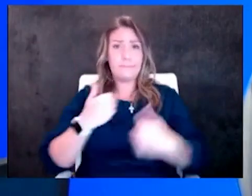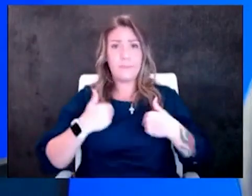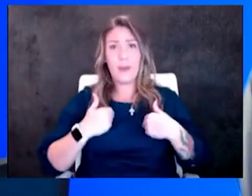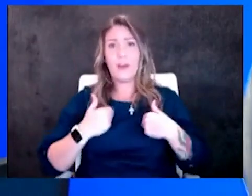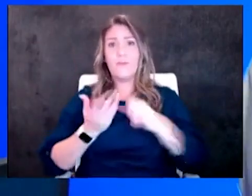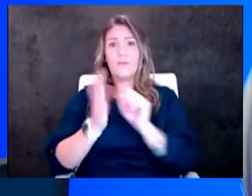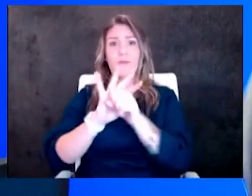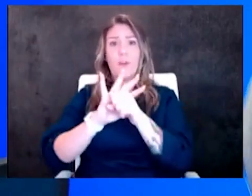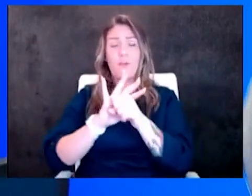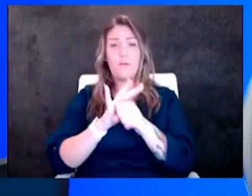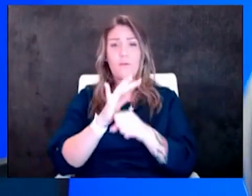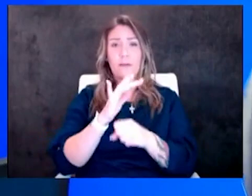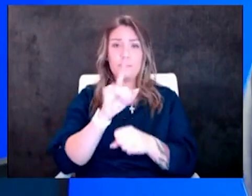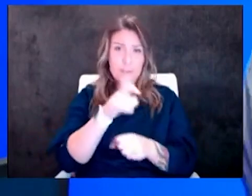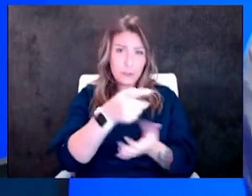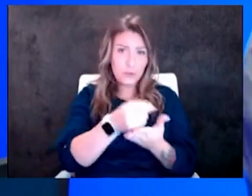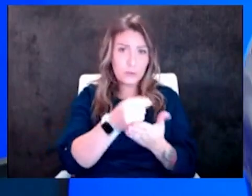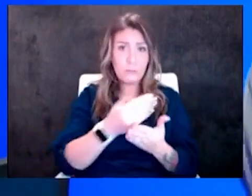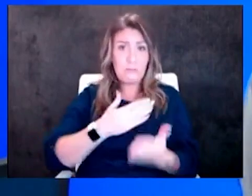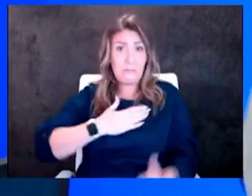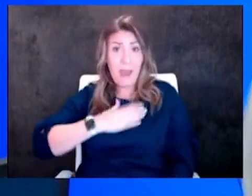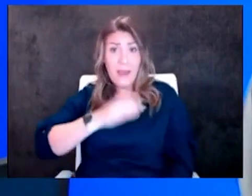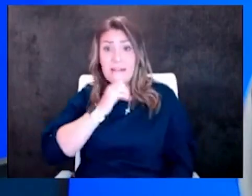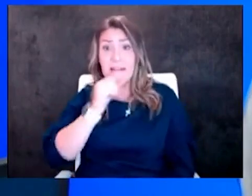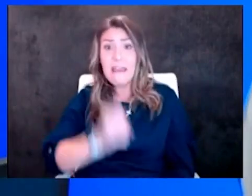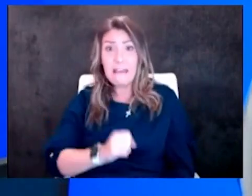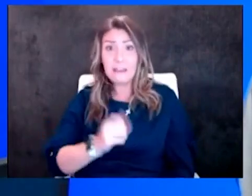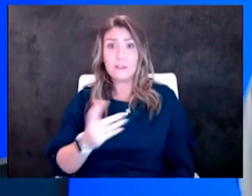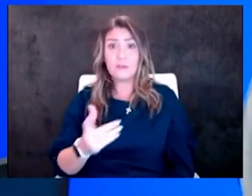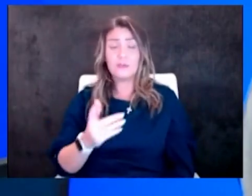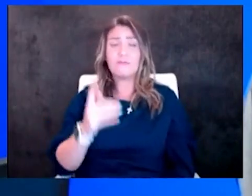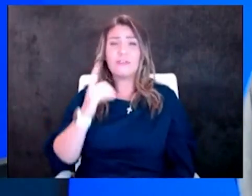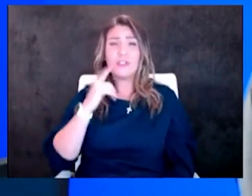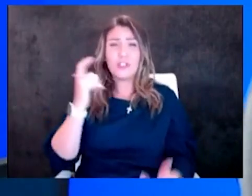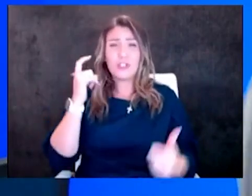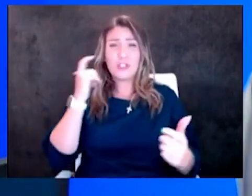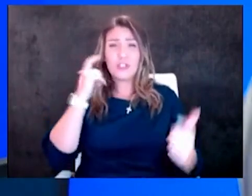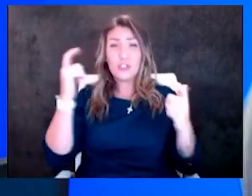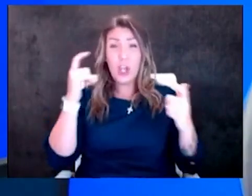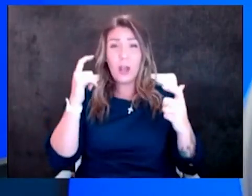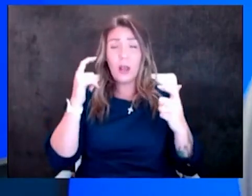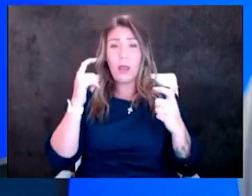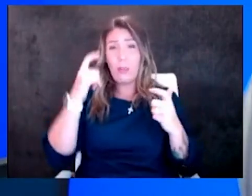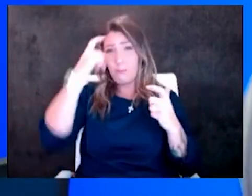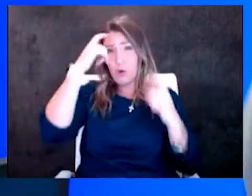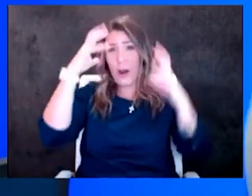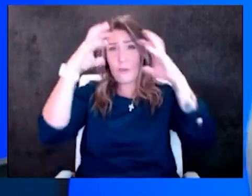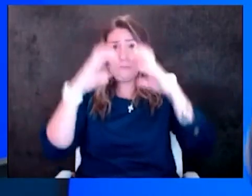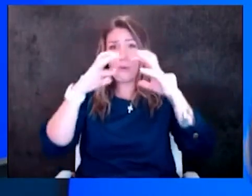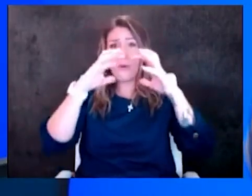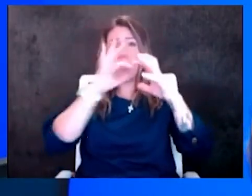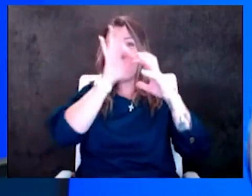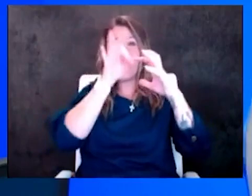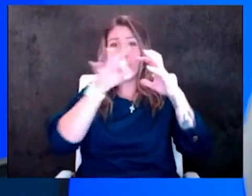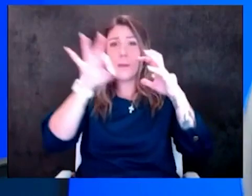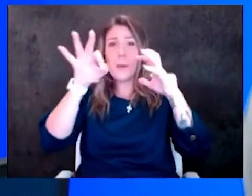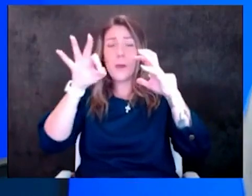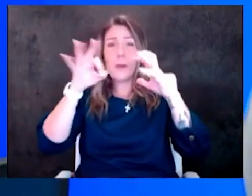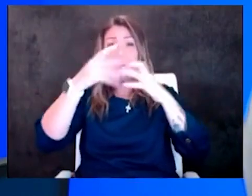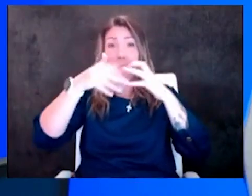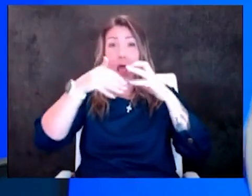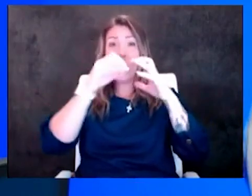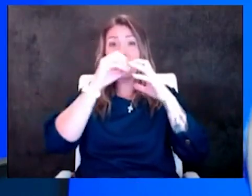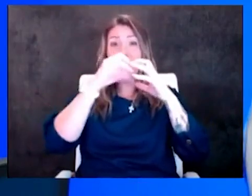One, my age, large obstruction in a blood vessel in the brain. We were able to open it, but his subsequent